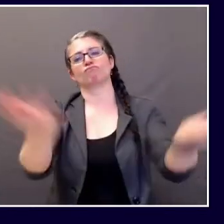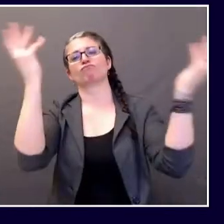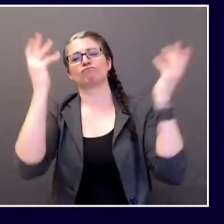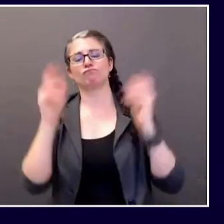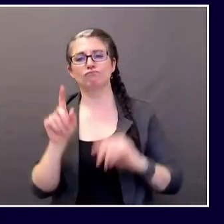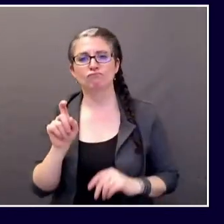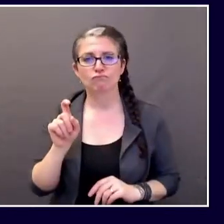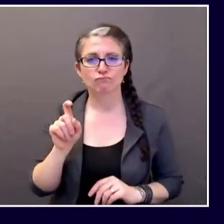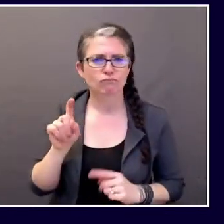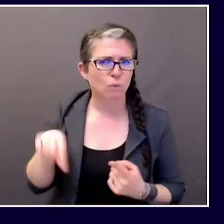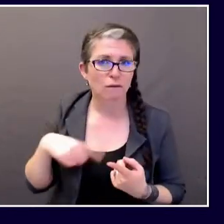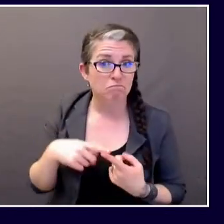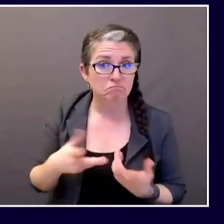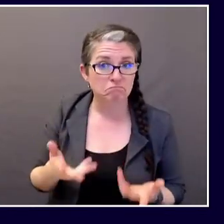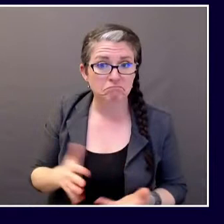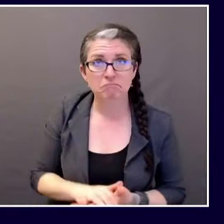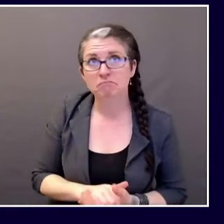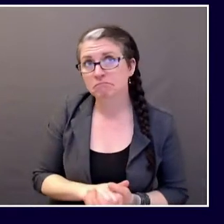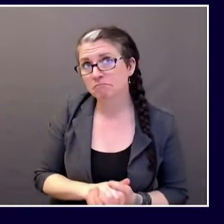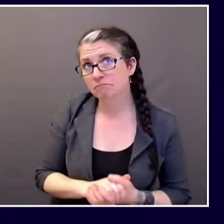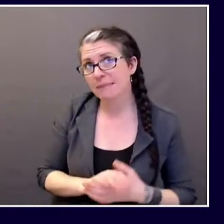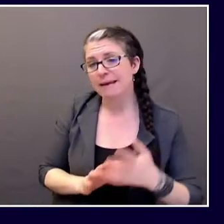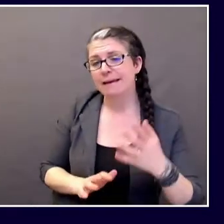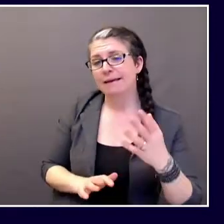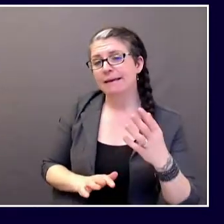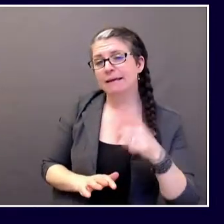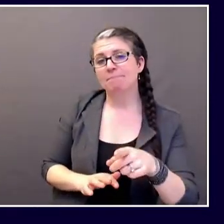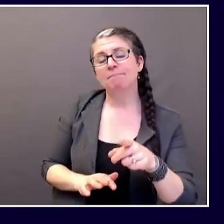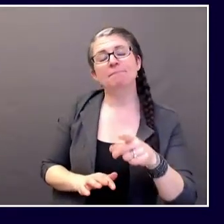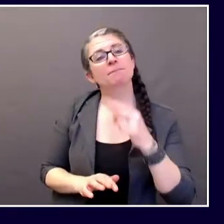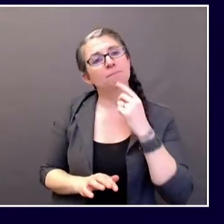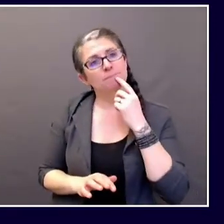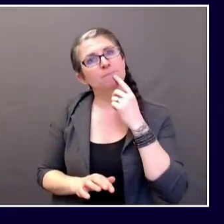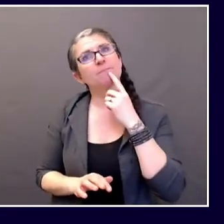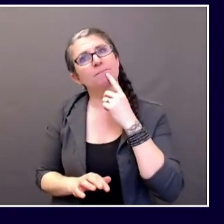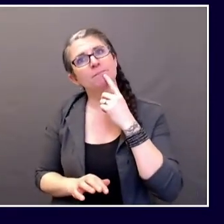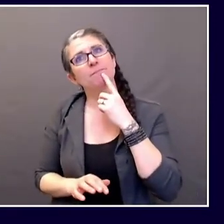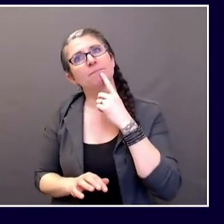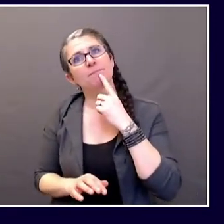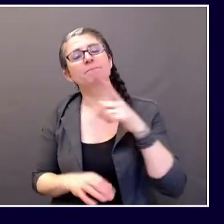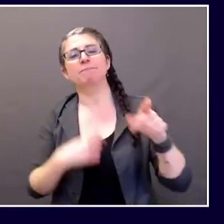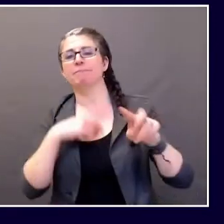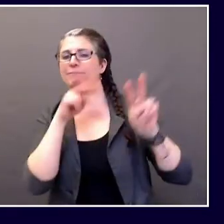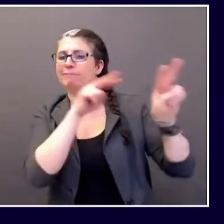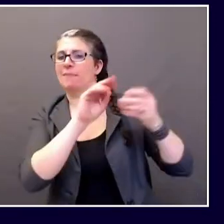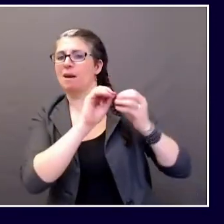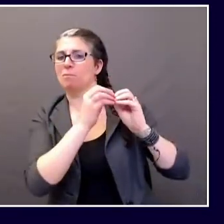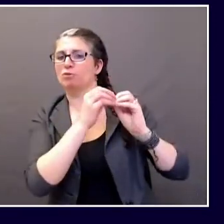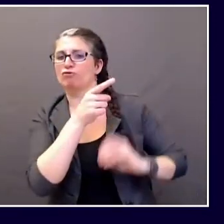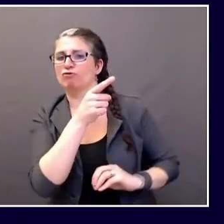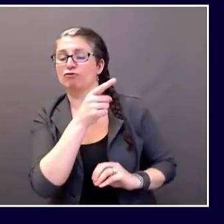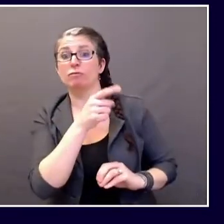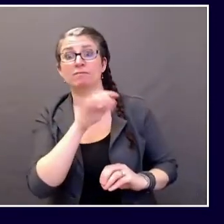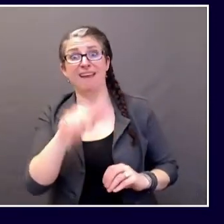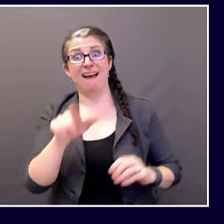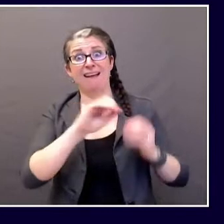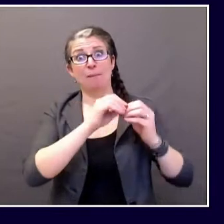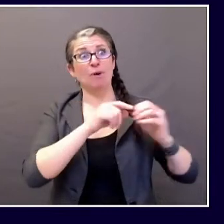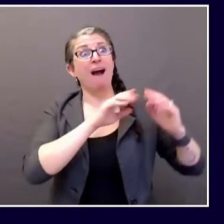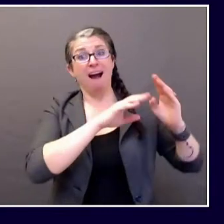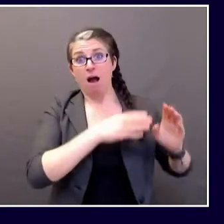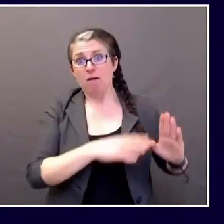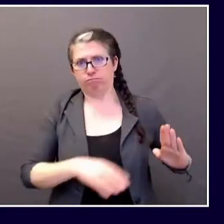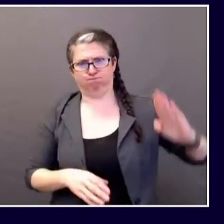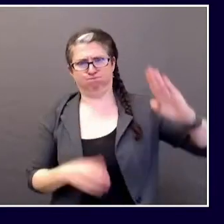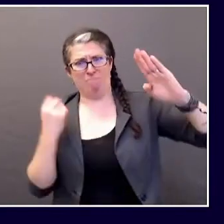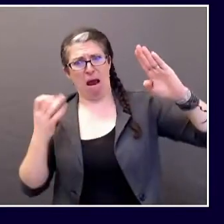bit more learning on, again, what's going on as well as what is effective. So I think I just don't have any timeline for you right this